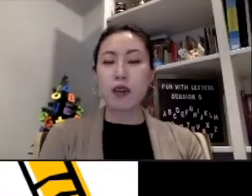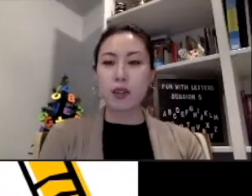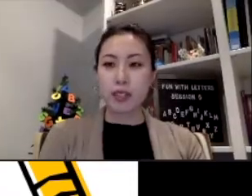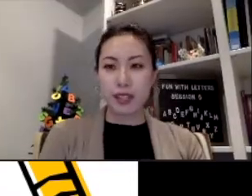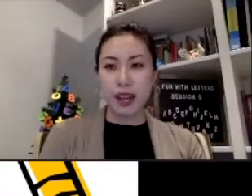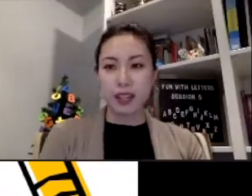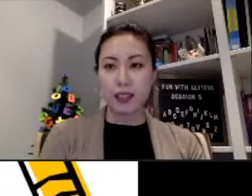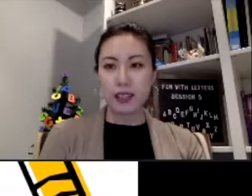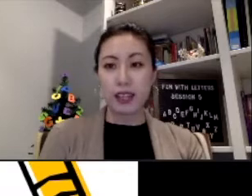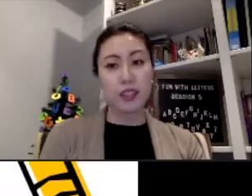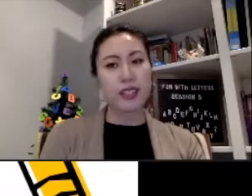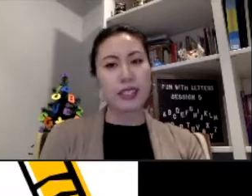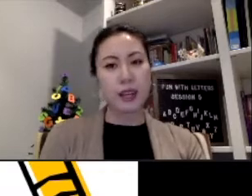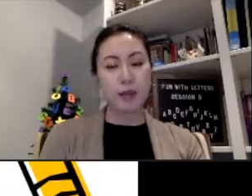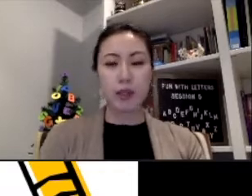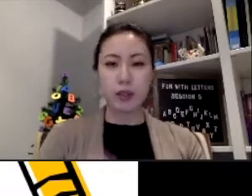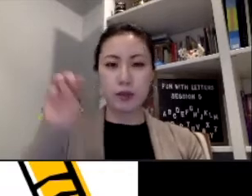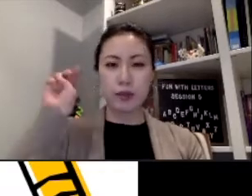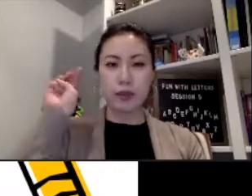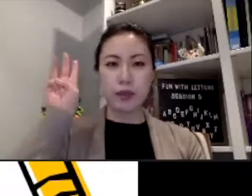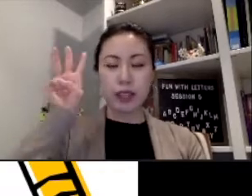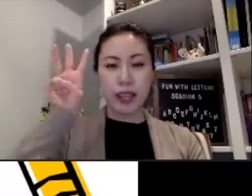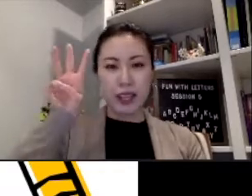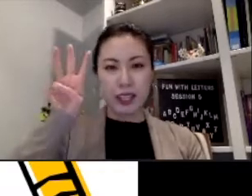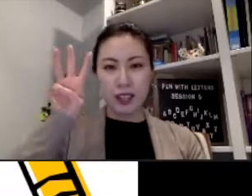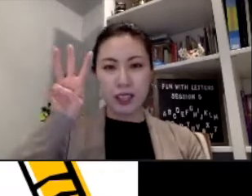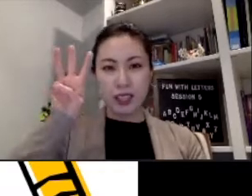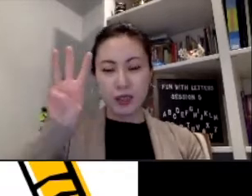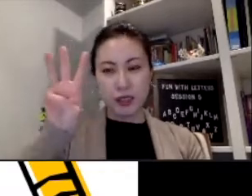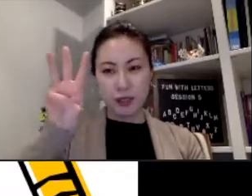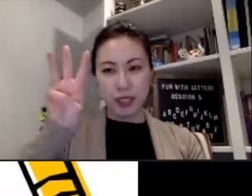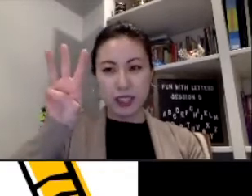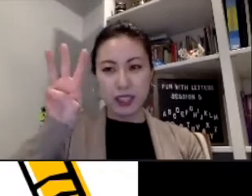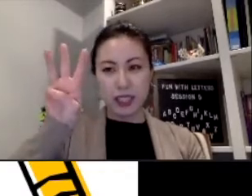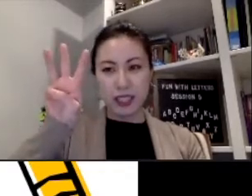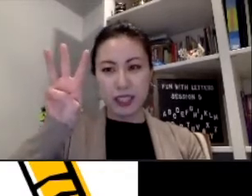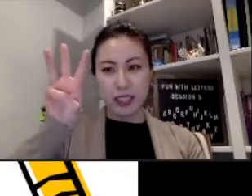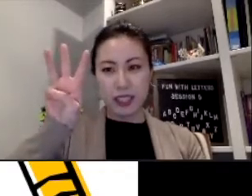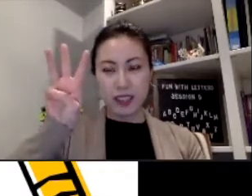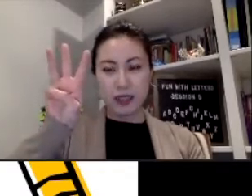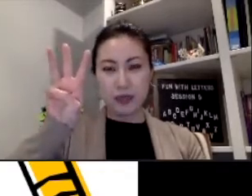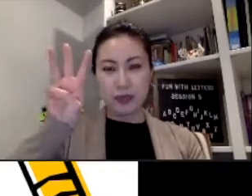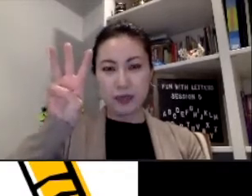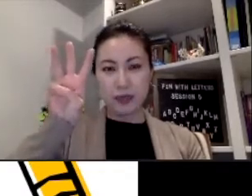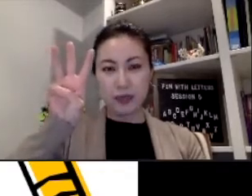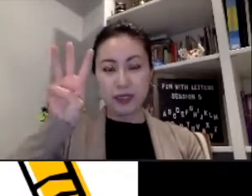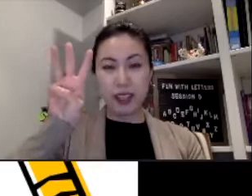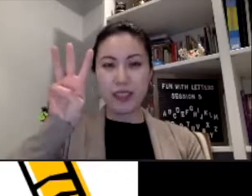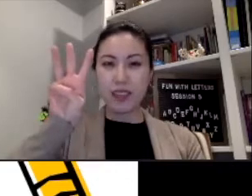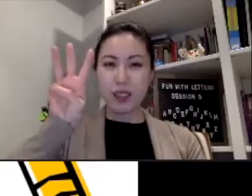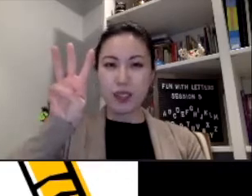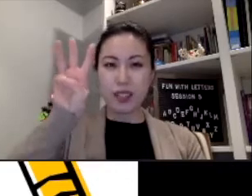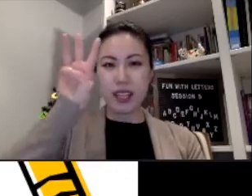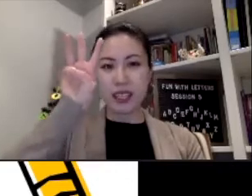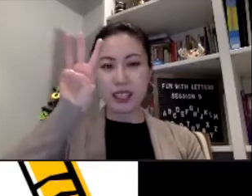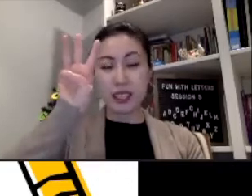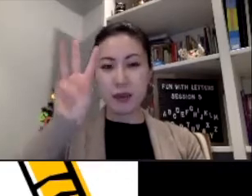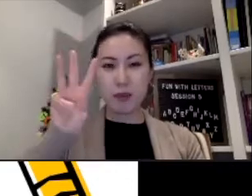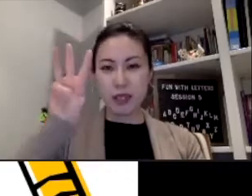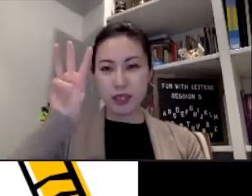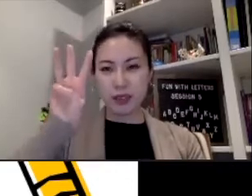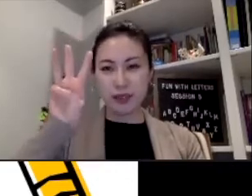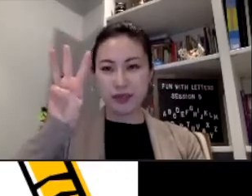Here's how you sign letter W. You need 3 fingers like this. Yeah, it looks like